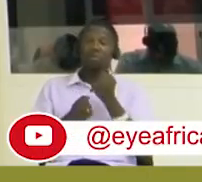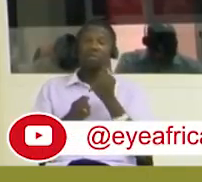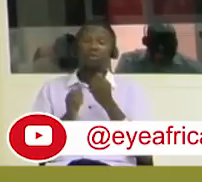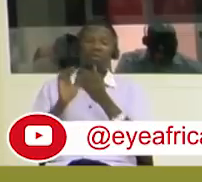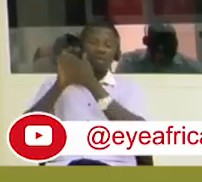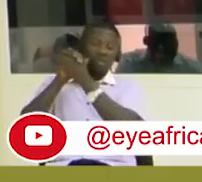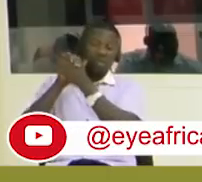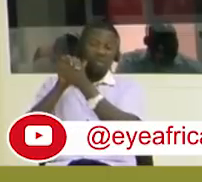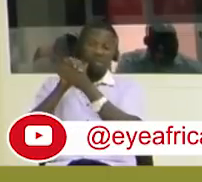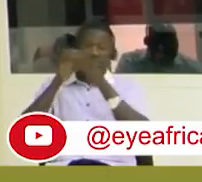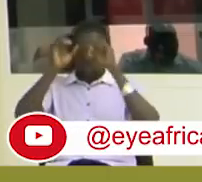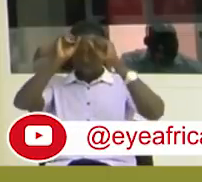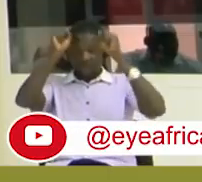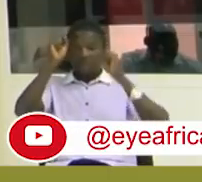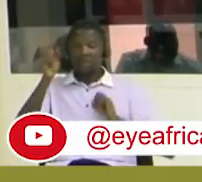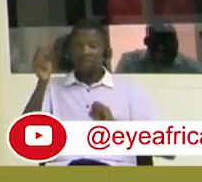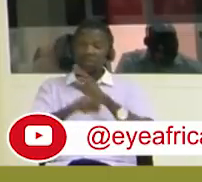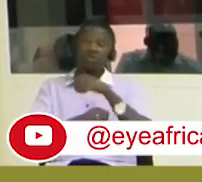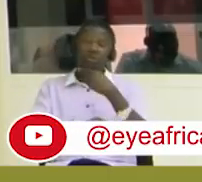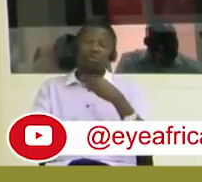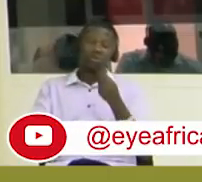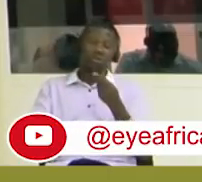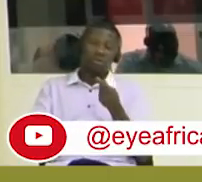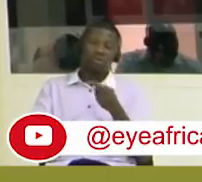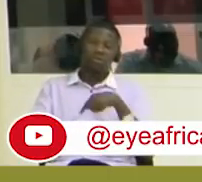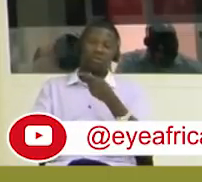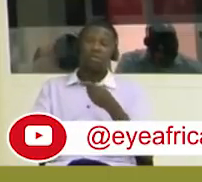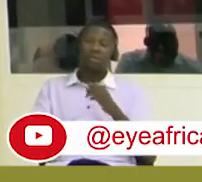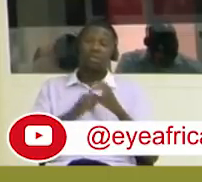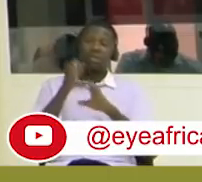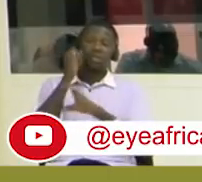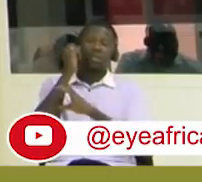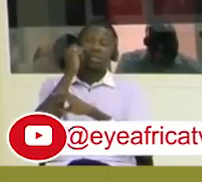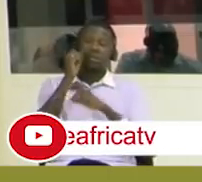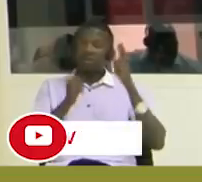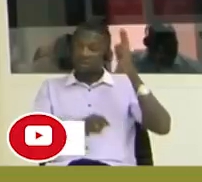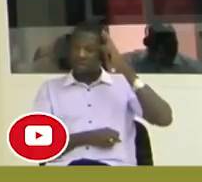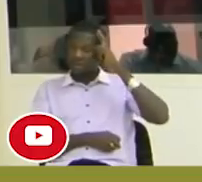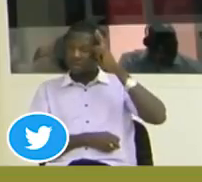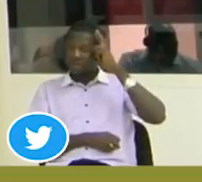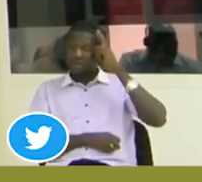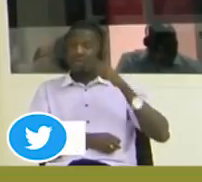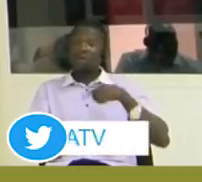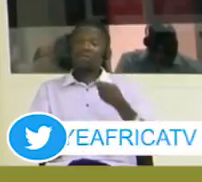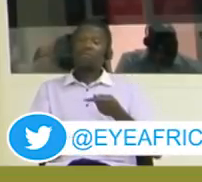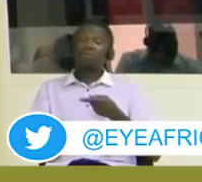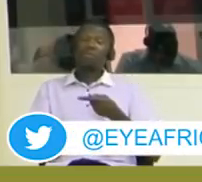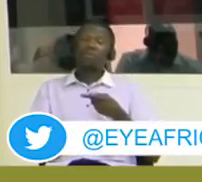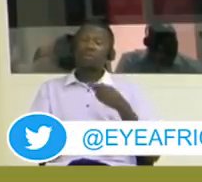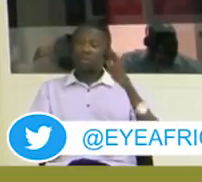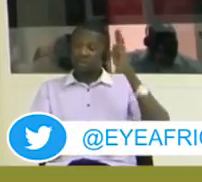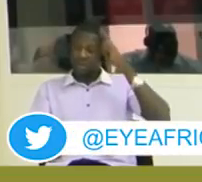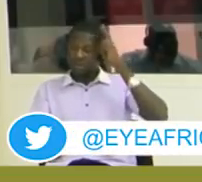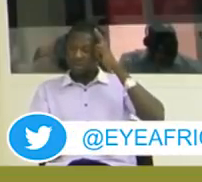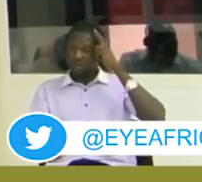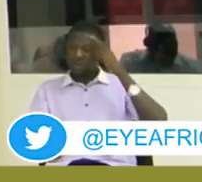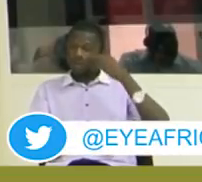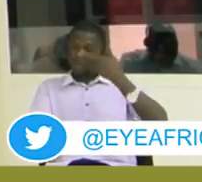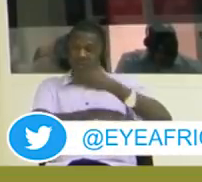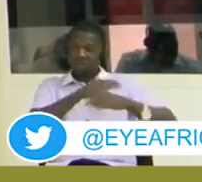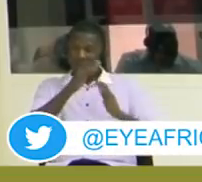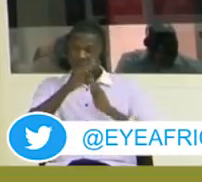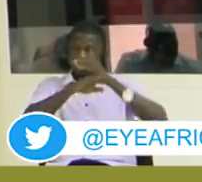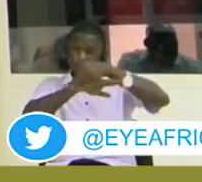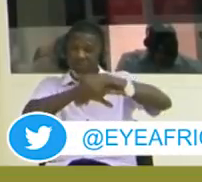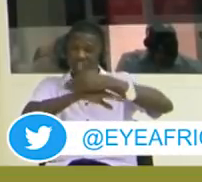the Libyan authorities have sent some money for the Casamas rebels and for the rebels just across the border